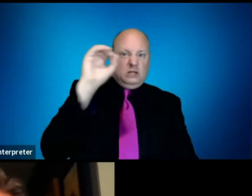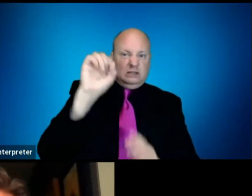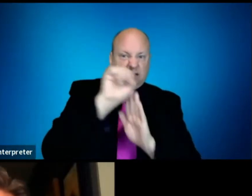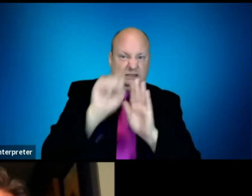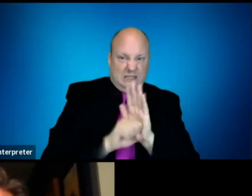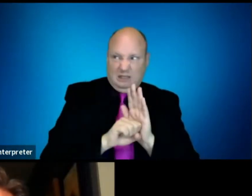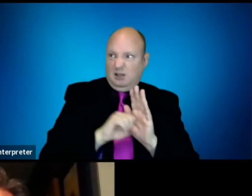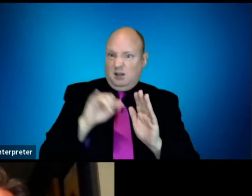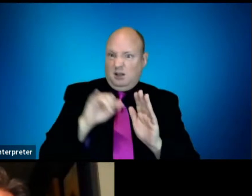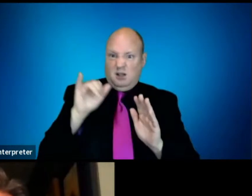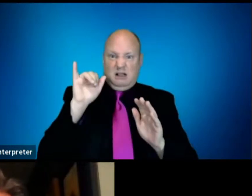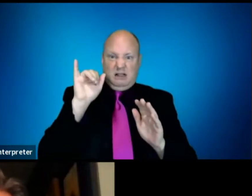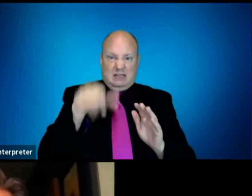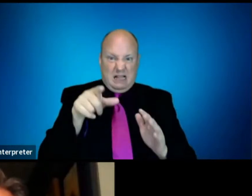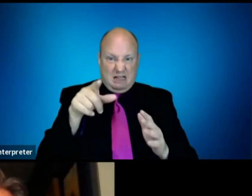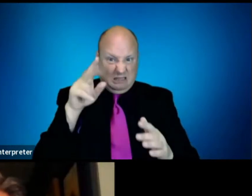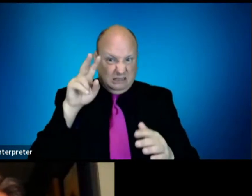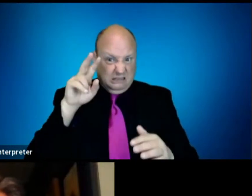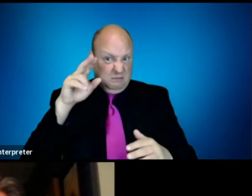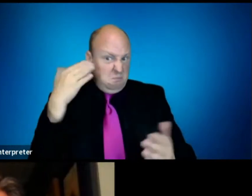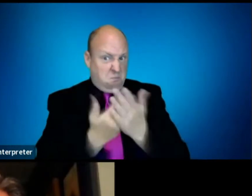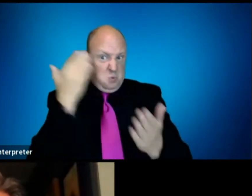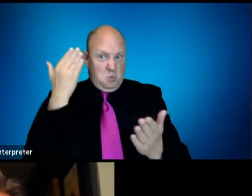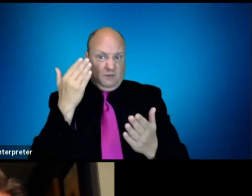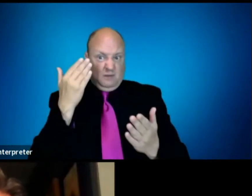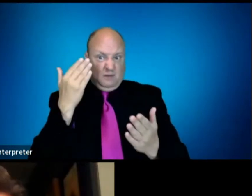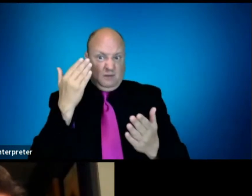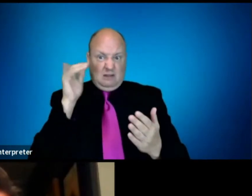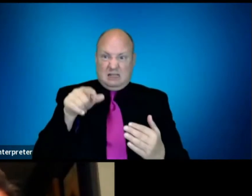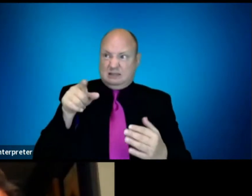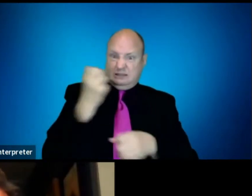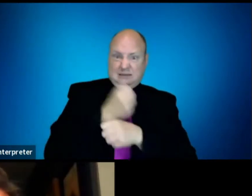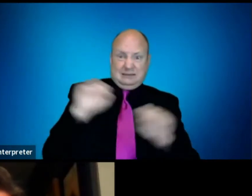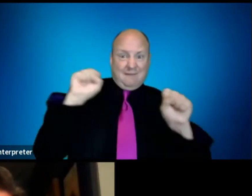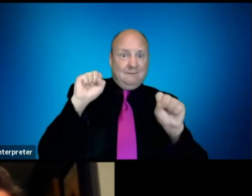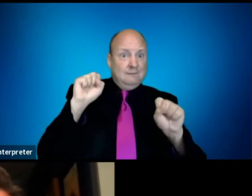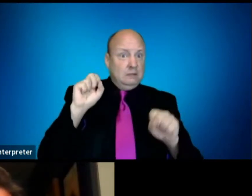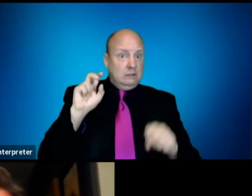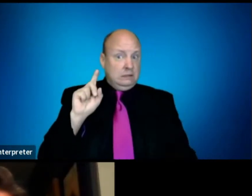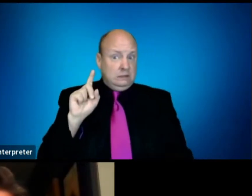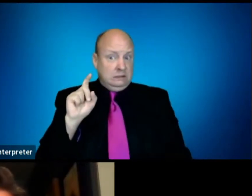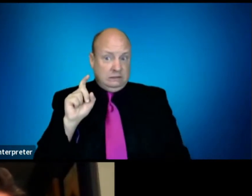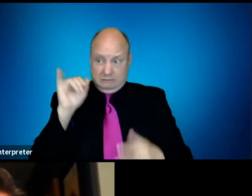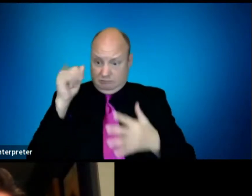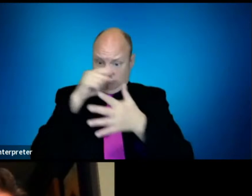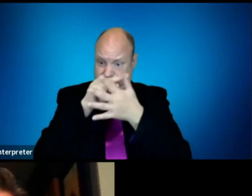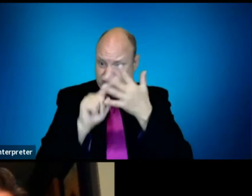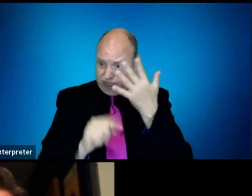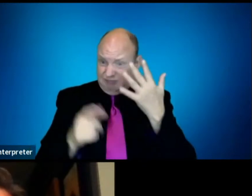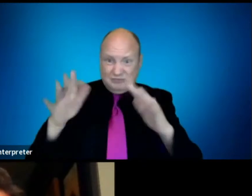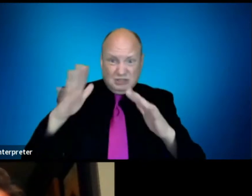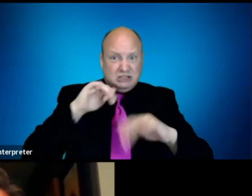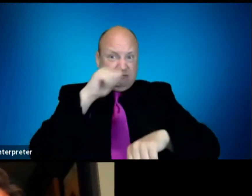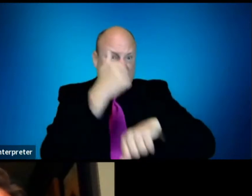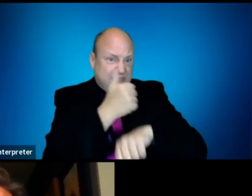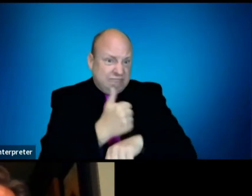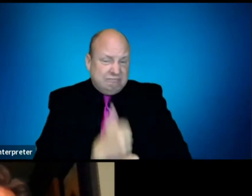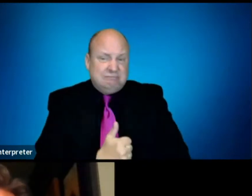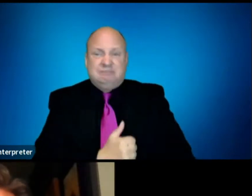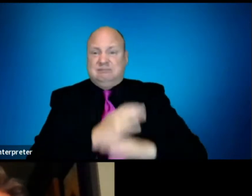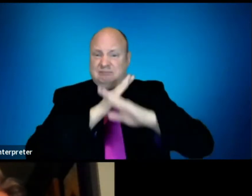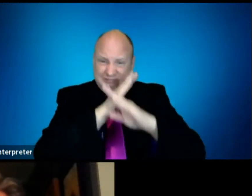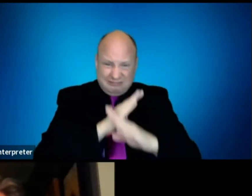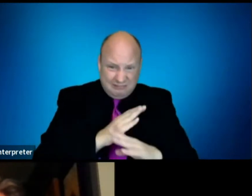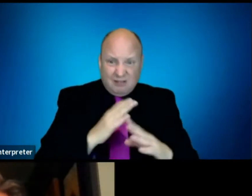are wearing their masks, if they're 3 feet apart like they're supposed to be in the classrooms, then you shouldn't have to have these school